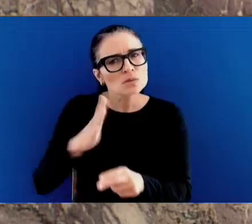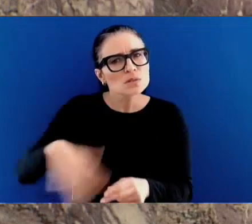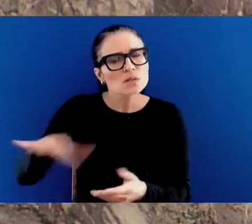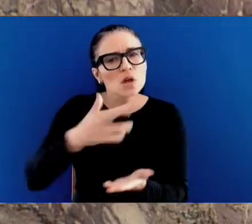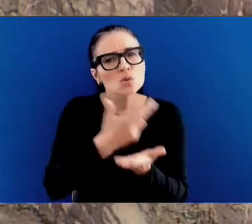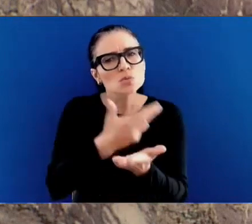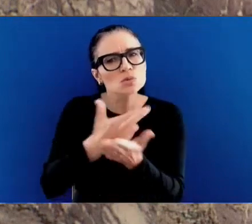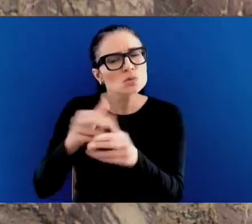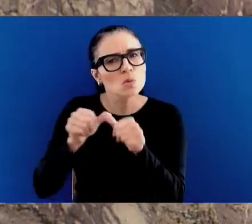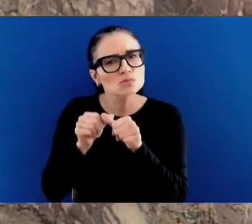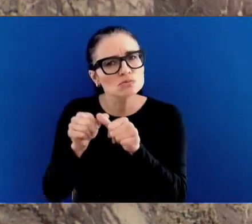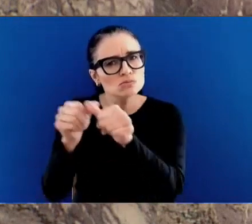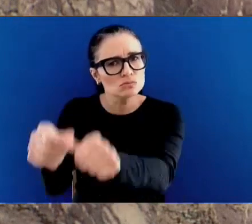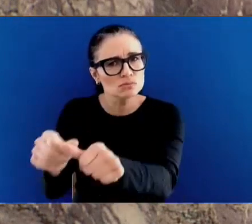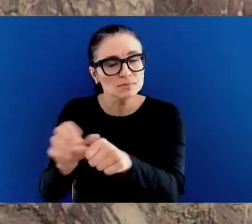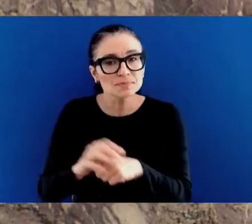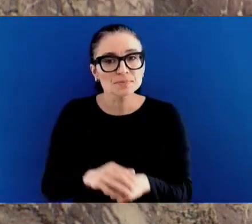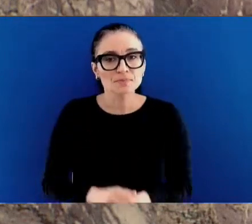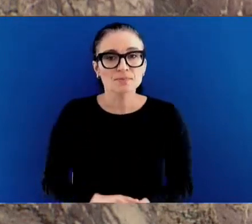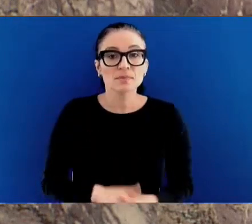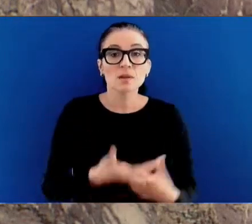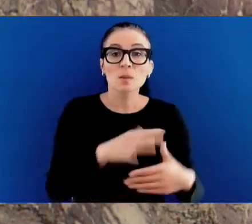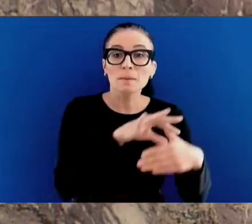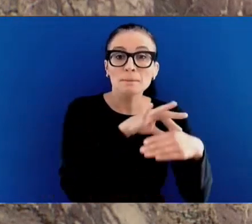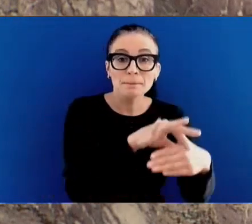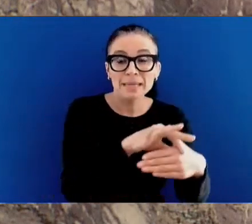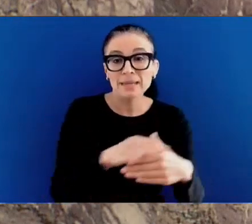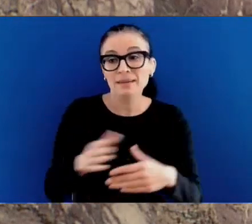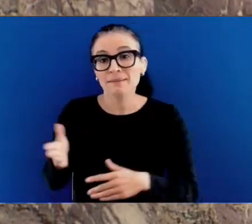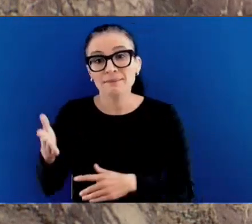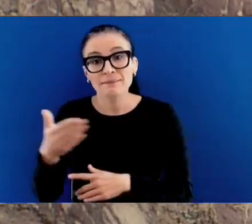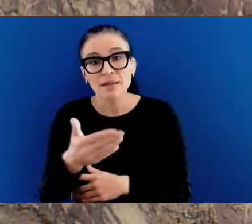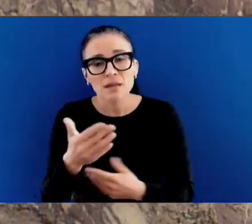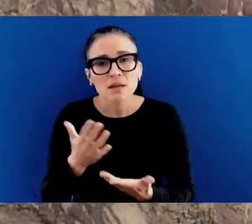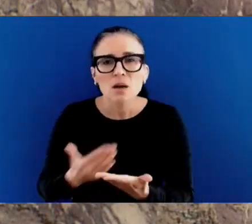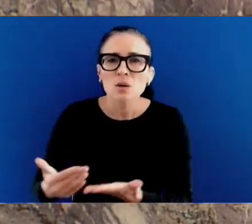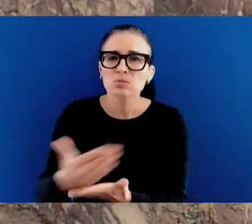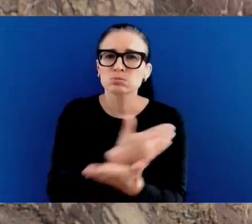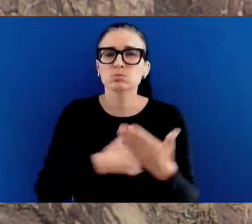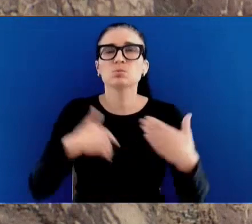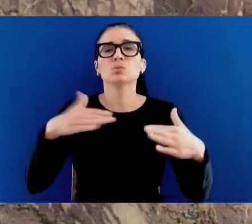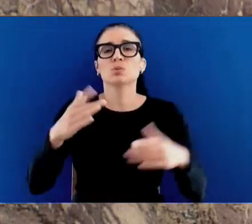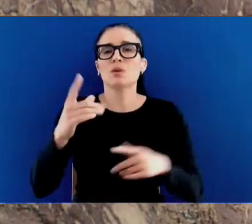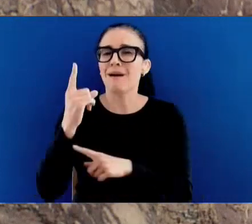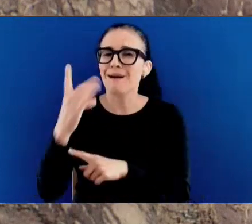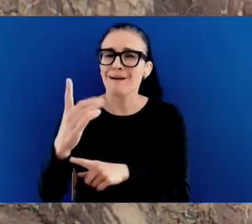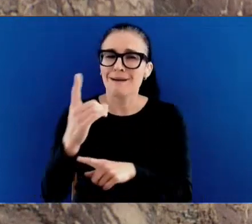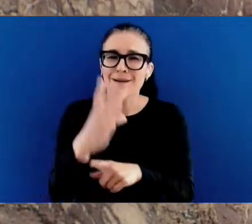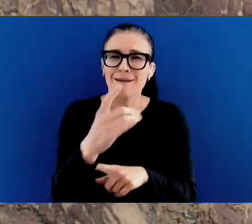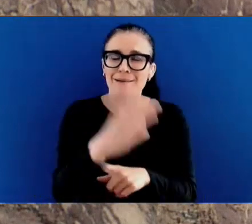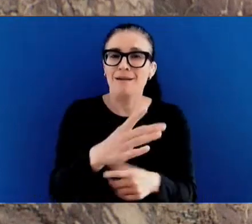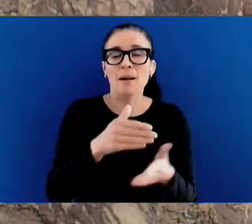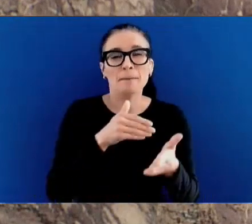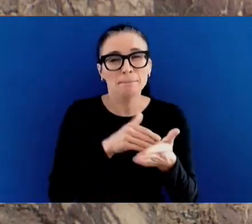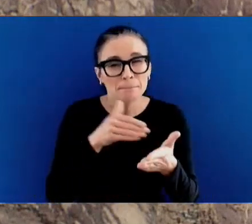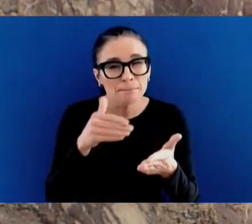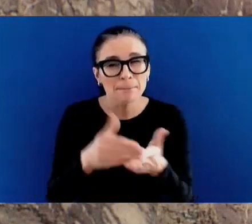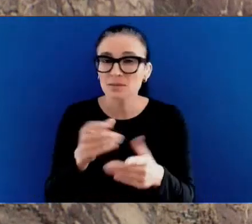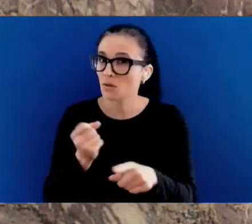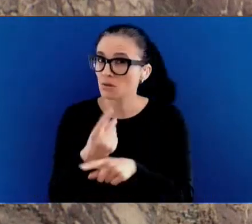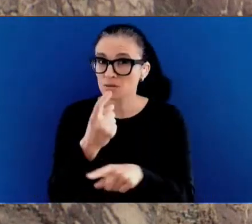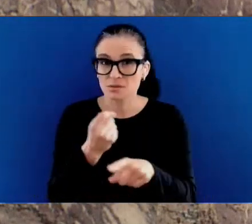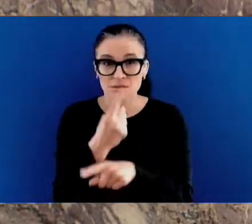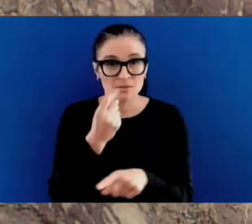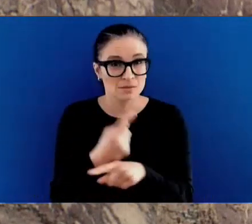worth hundreds of millions of dollars annually. Our wild harvest also includes thousands of pounds of wild berries, mushrooms, and other